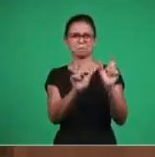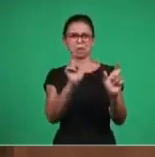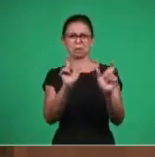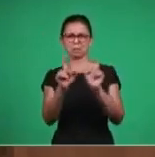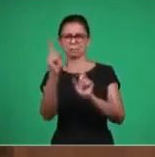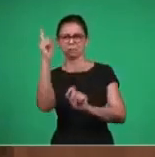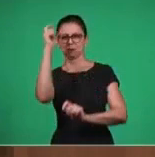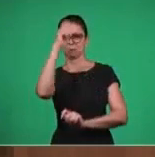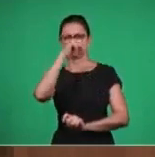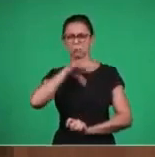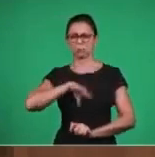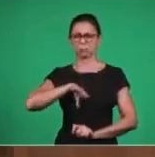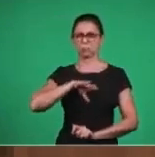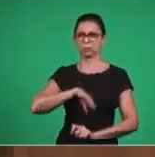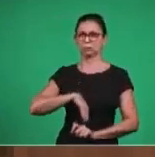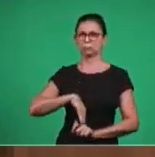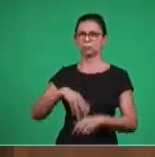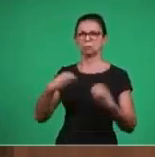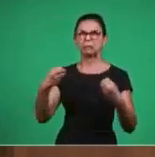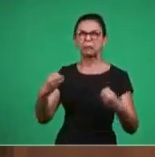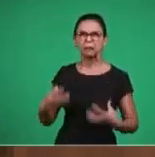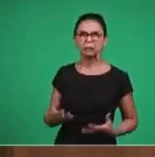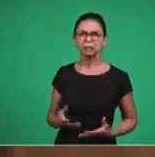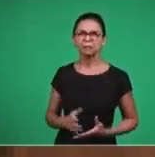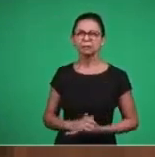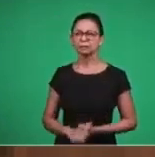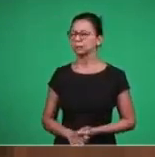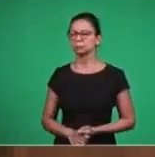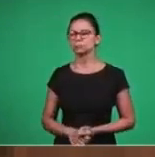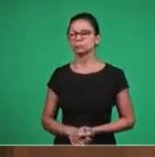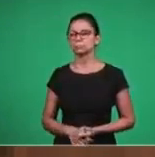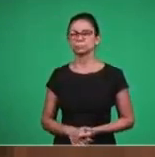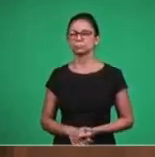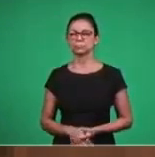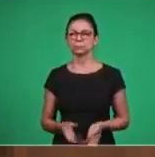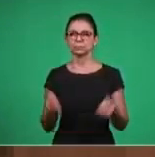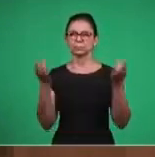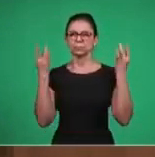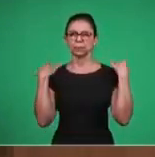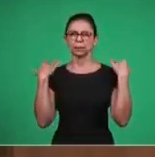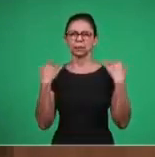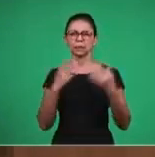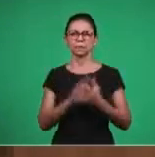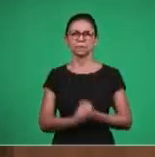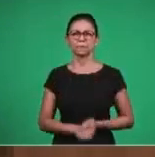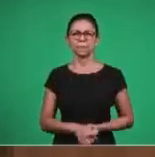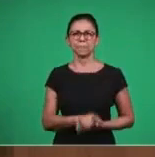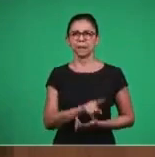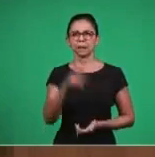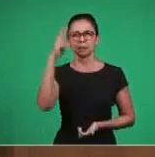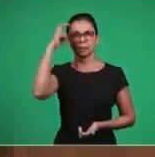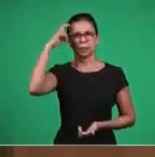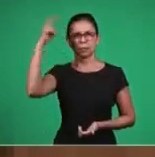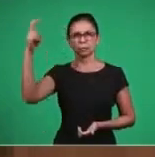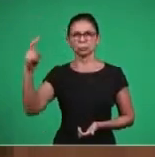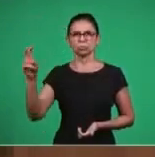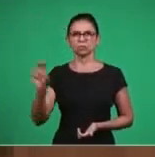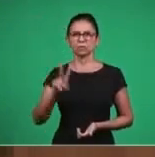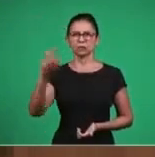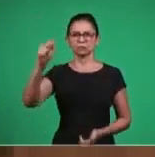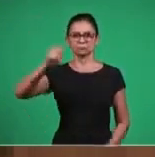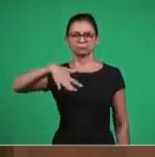And we come up with so many beautiful words. But that's not what we need in order to preach. We don't care about